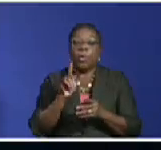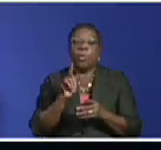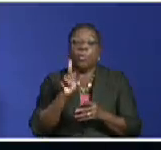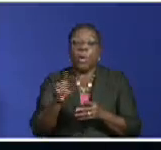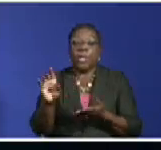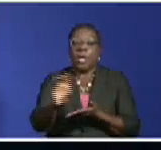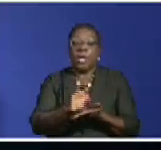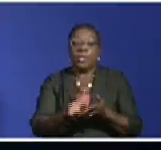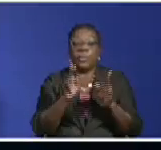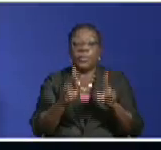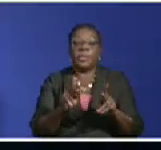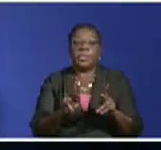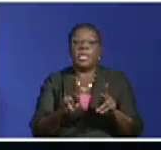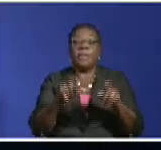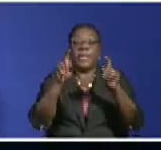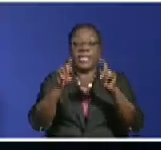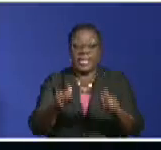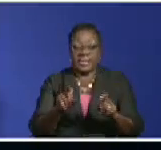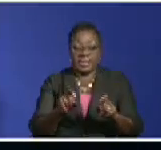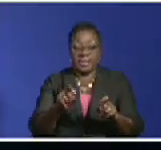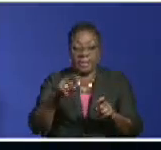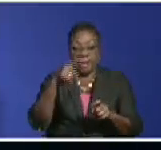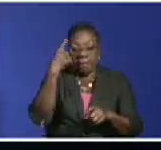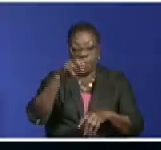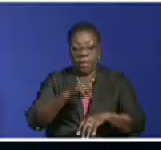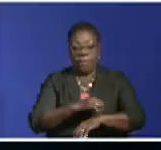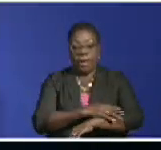samples have been tested and 525 tests were completed yesterday.